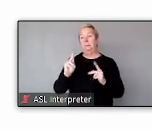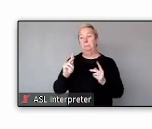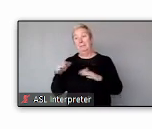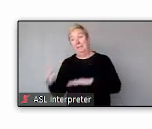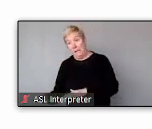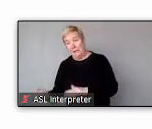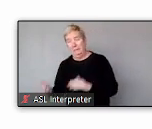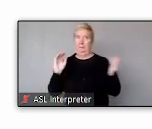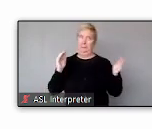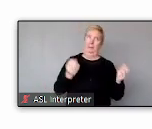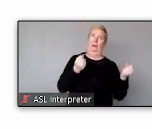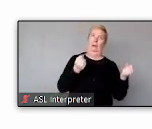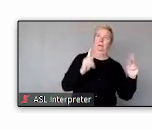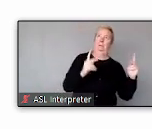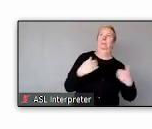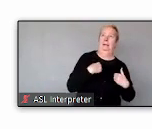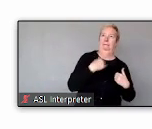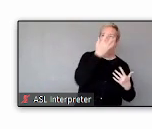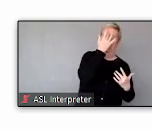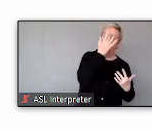cases. Next slide, please.